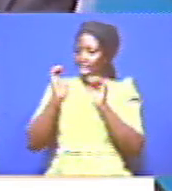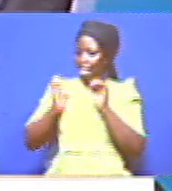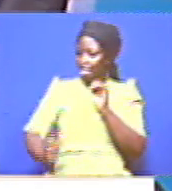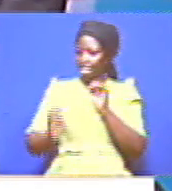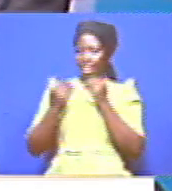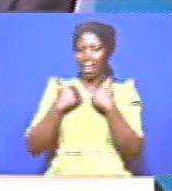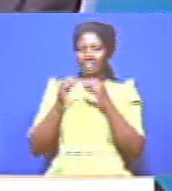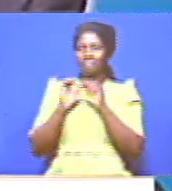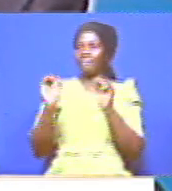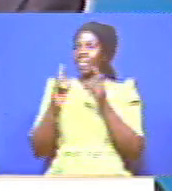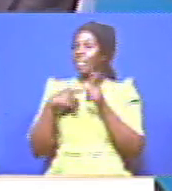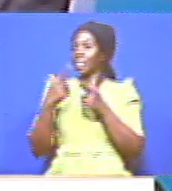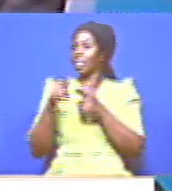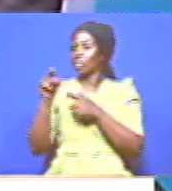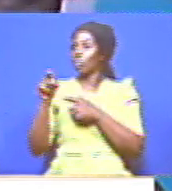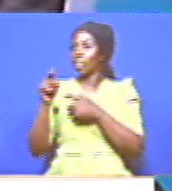to